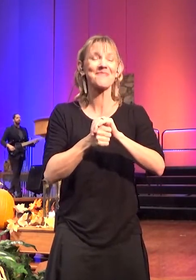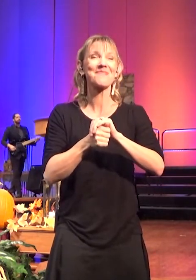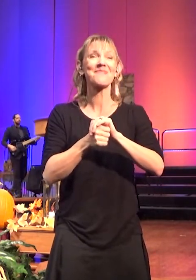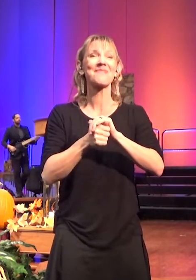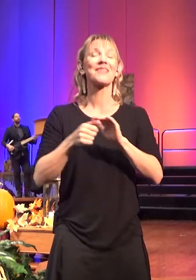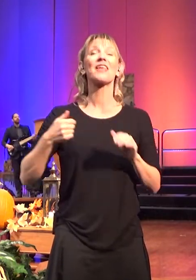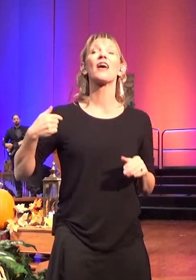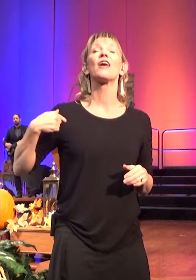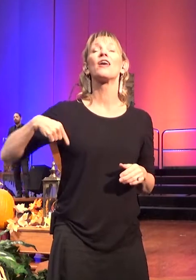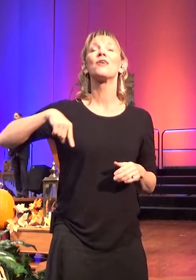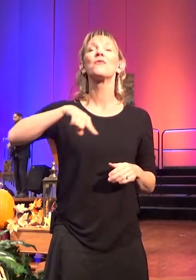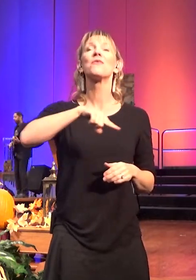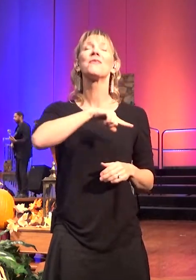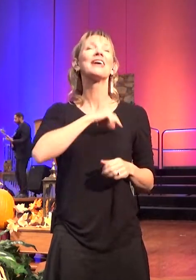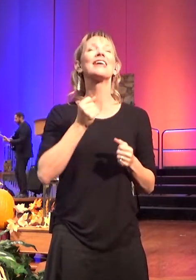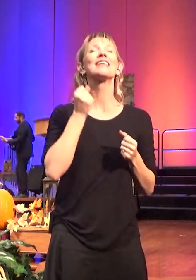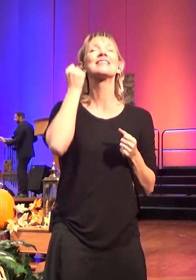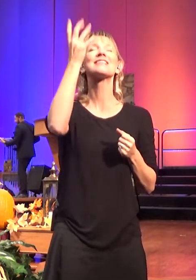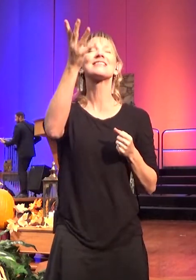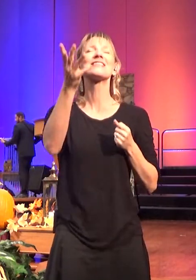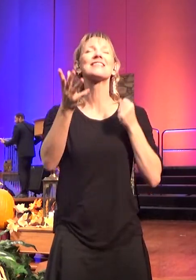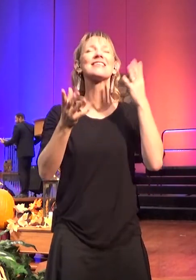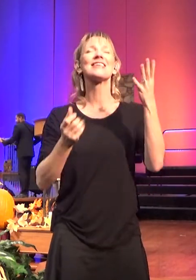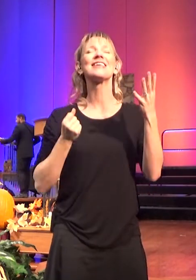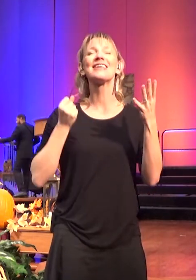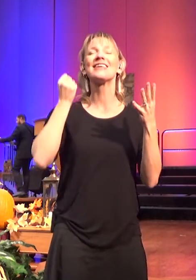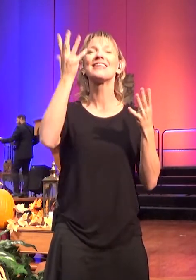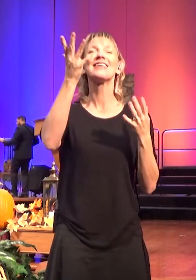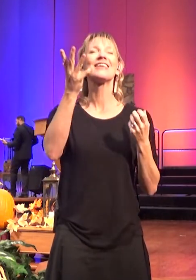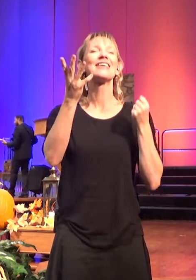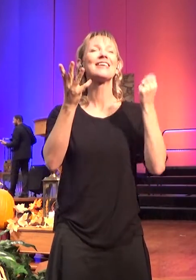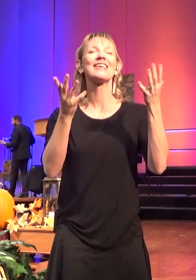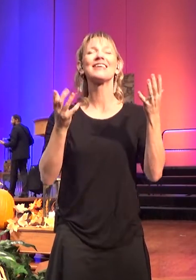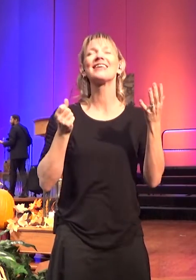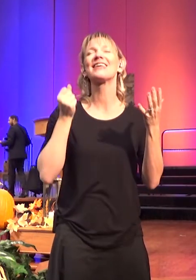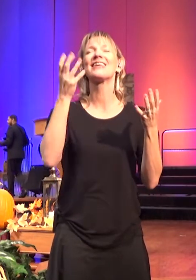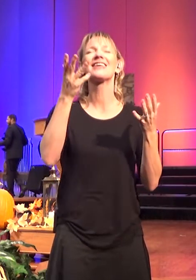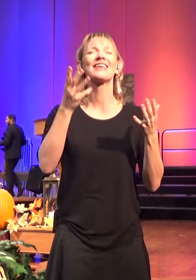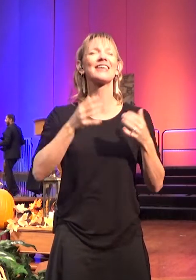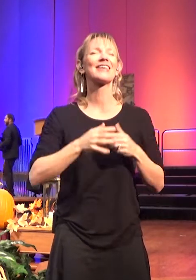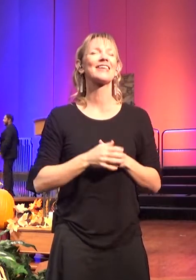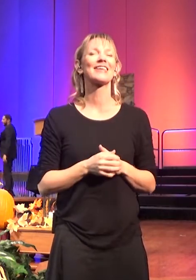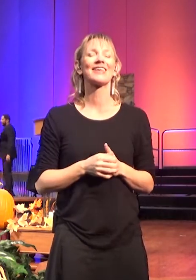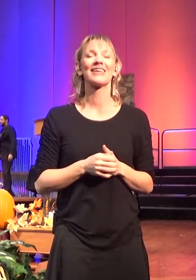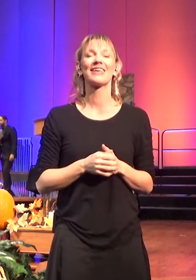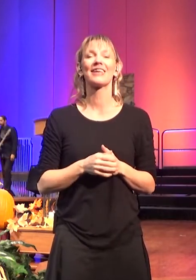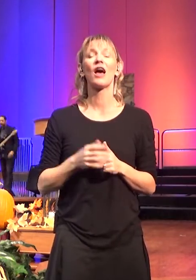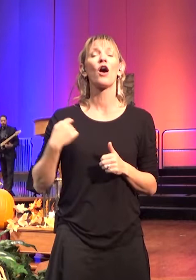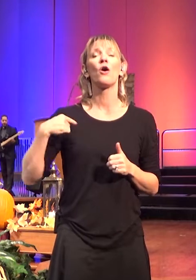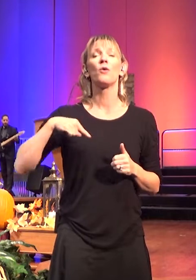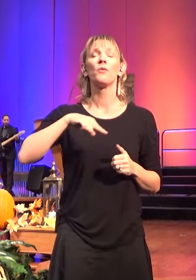We sing out, we sing.